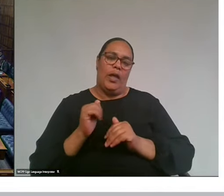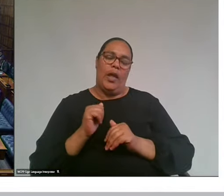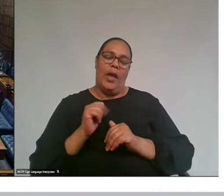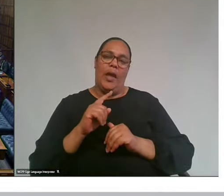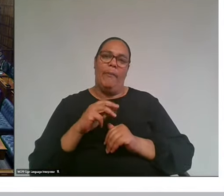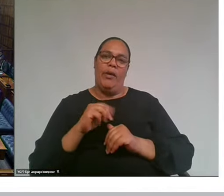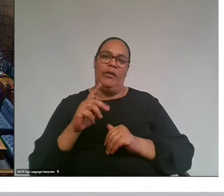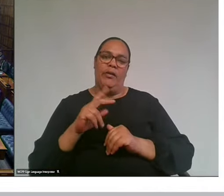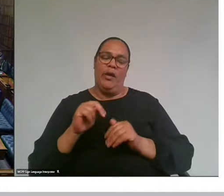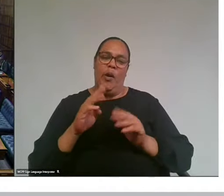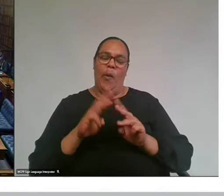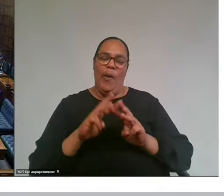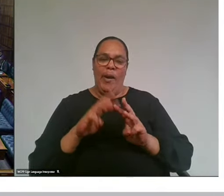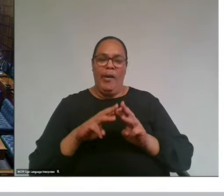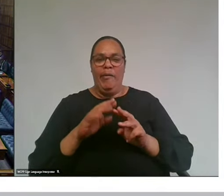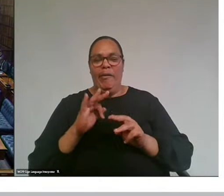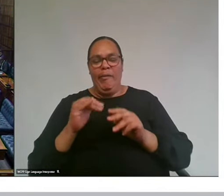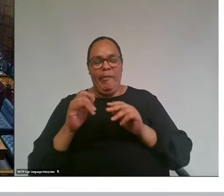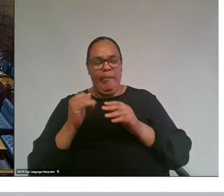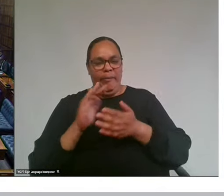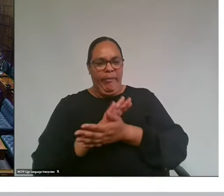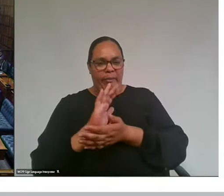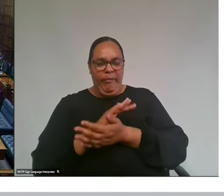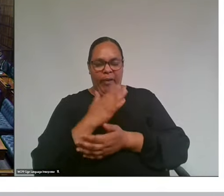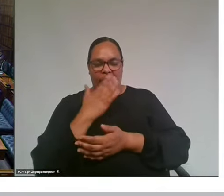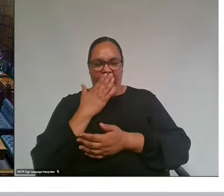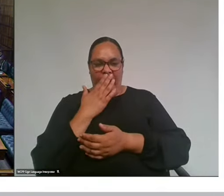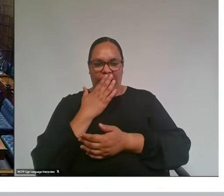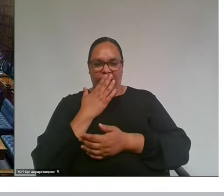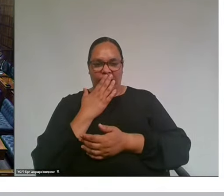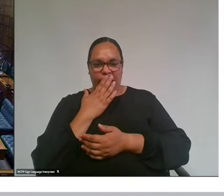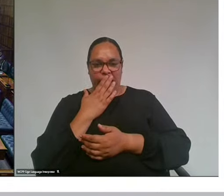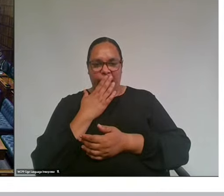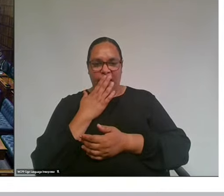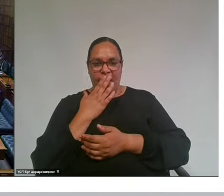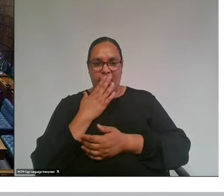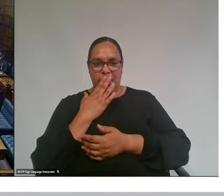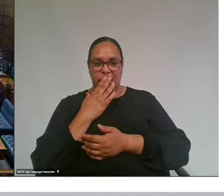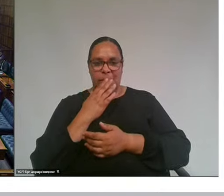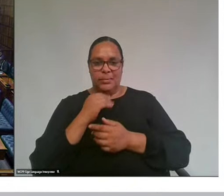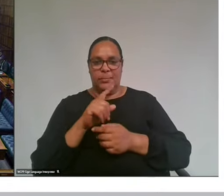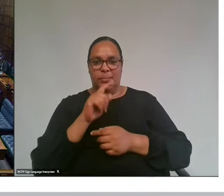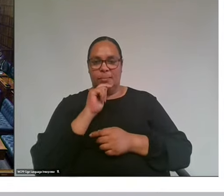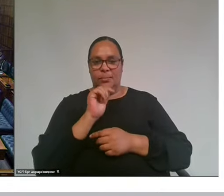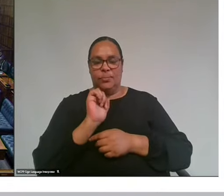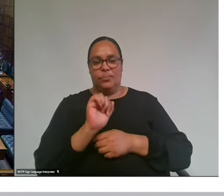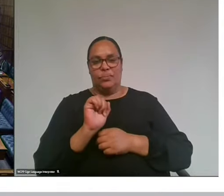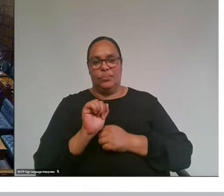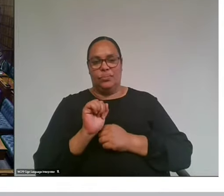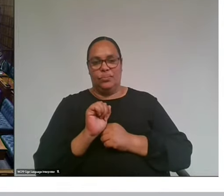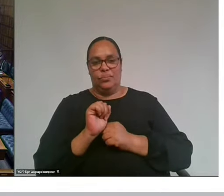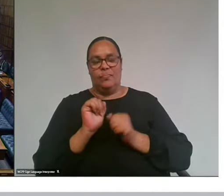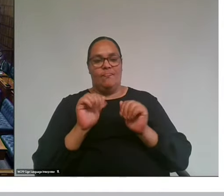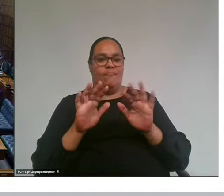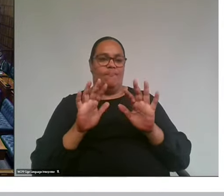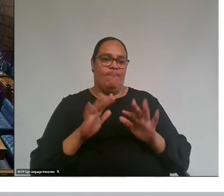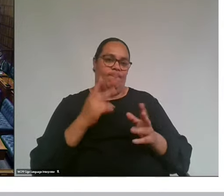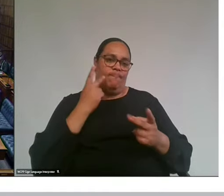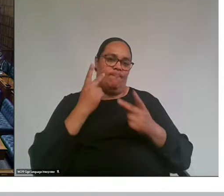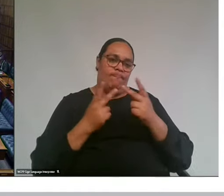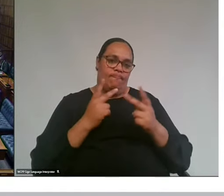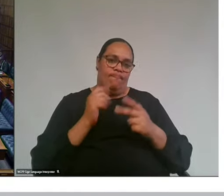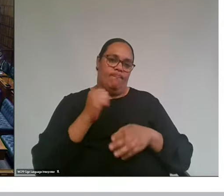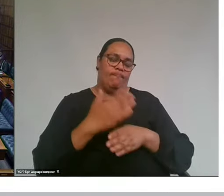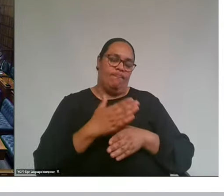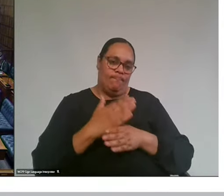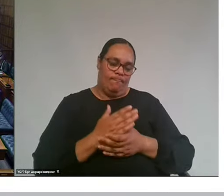services with Forge Academy um really it's it's it's it's it's amazing to see the the